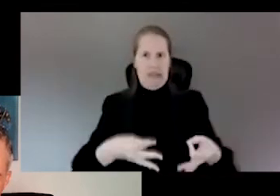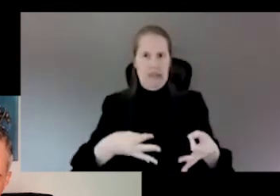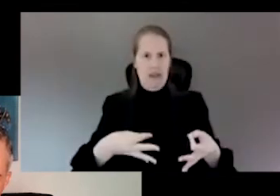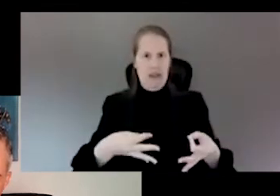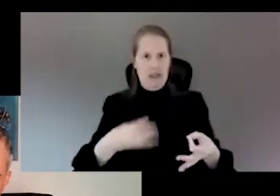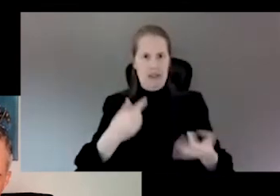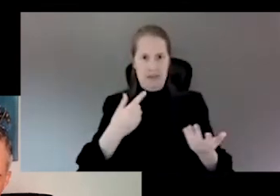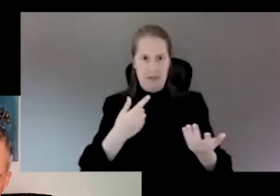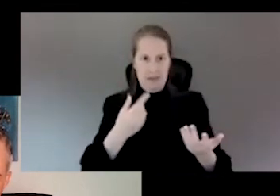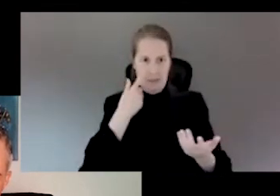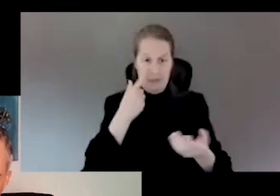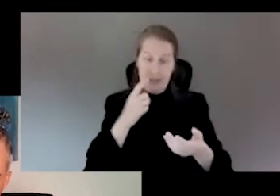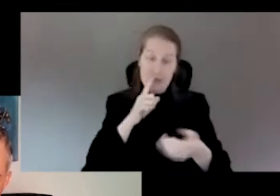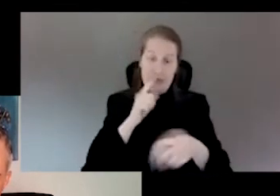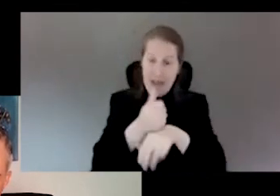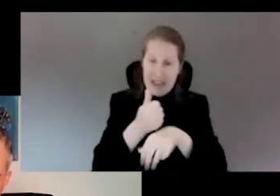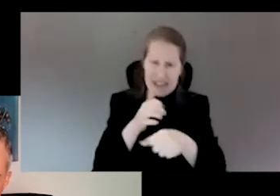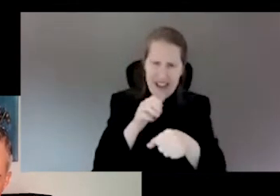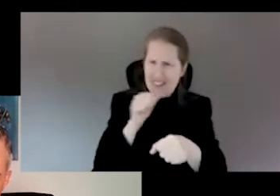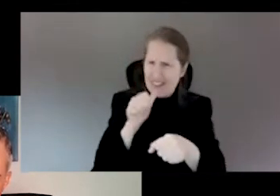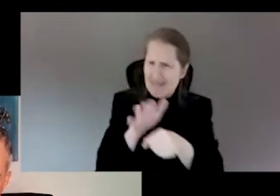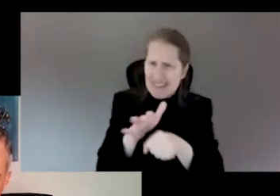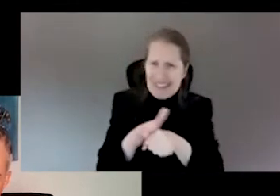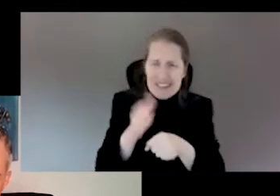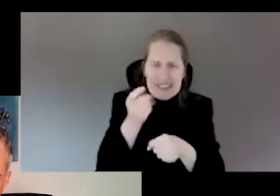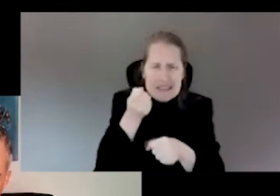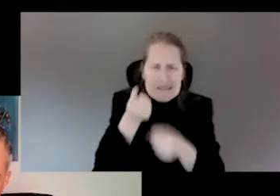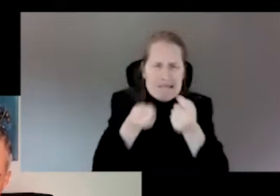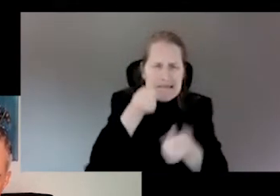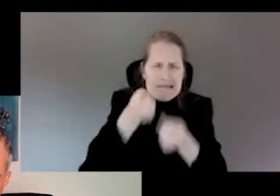inadequate information base or structure.